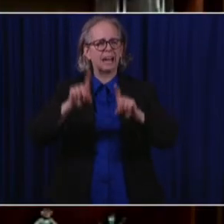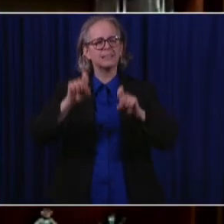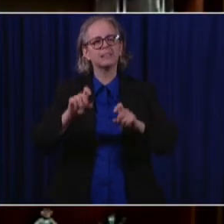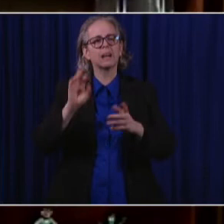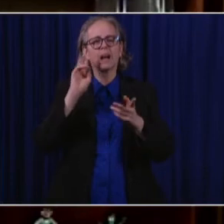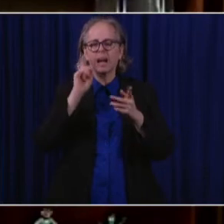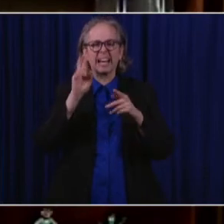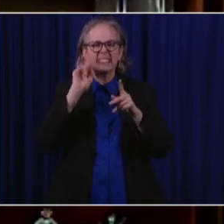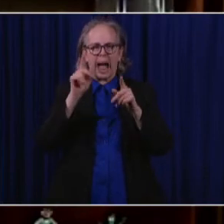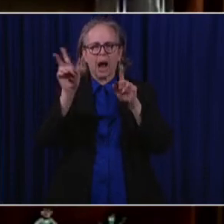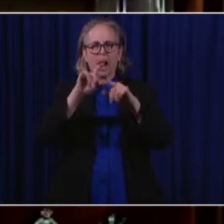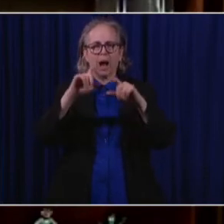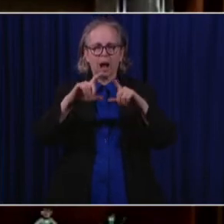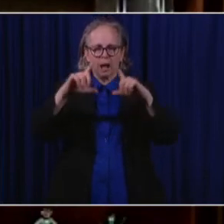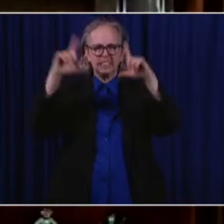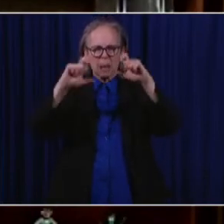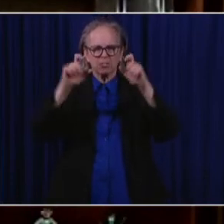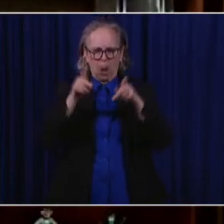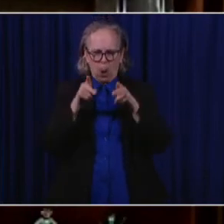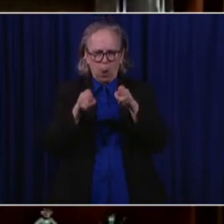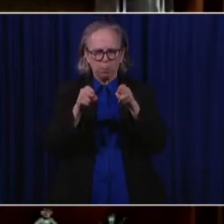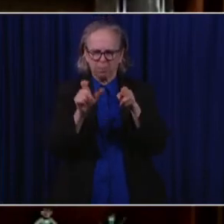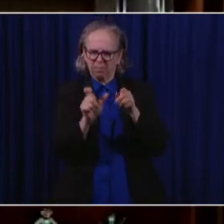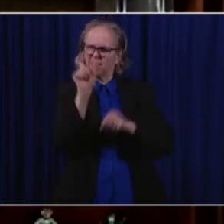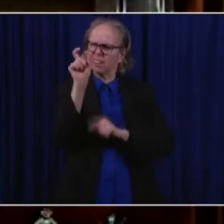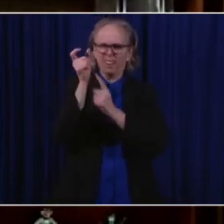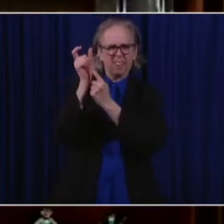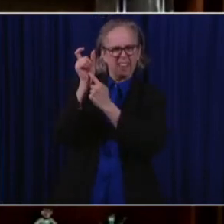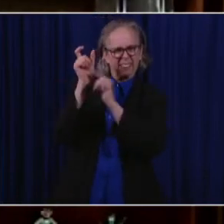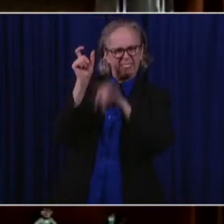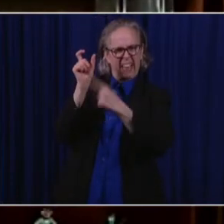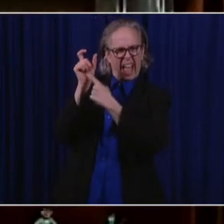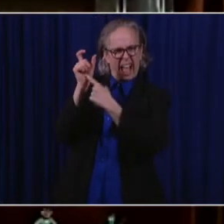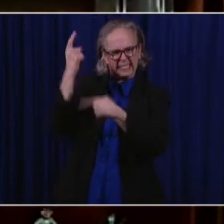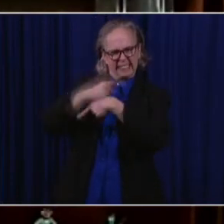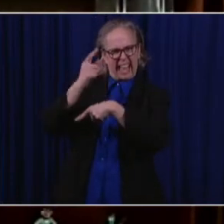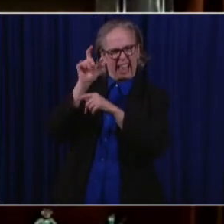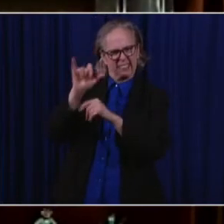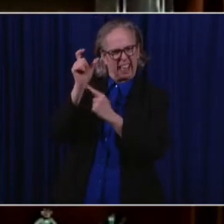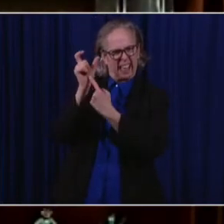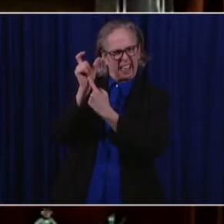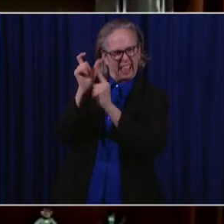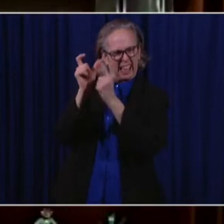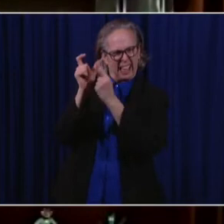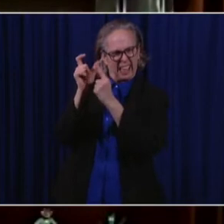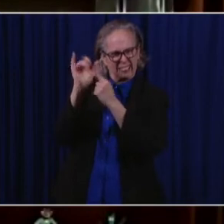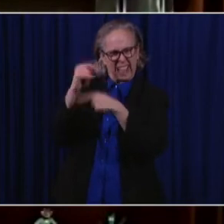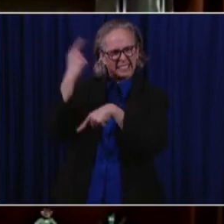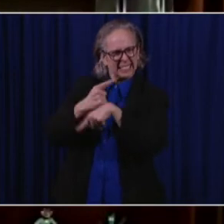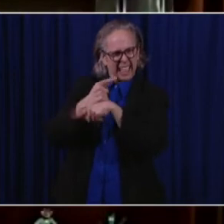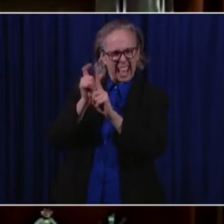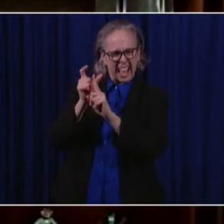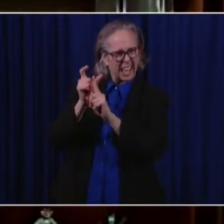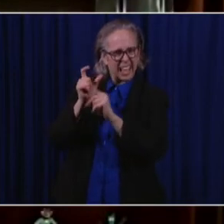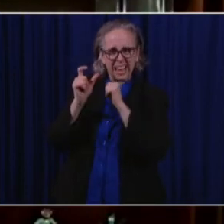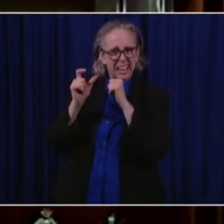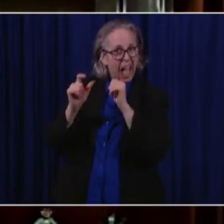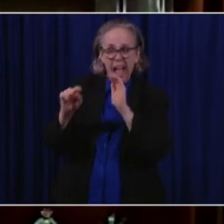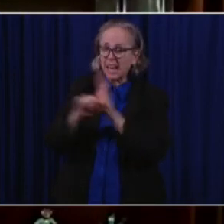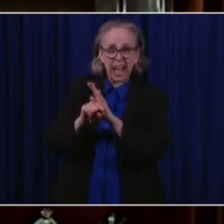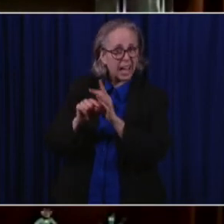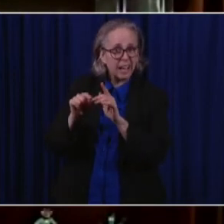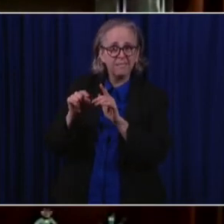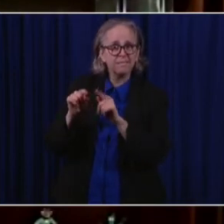time. So that day, you know that you're not infected. You don't know if you've been exposed and are just starting to build